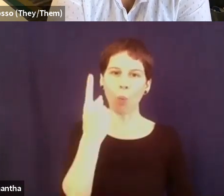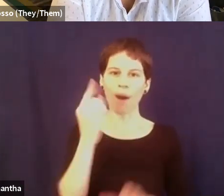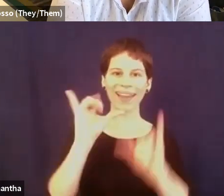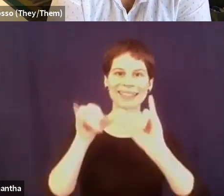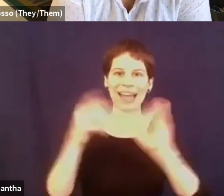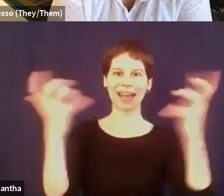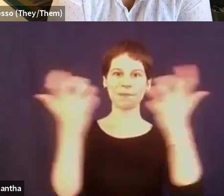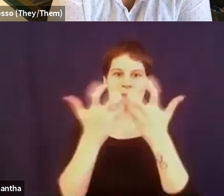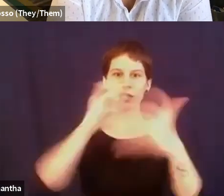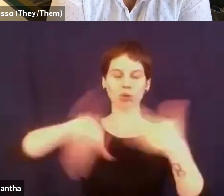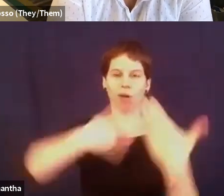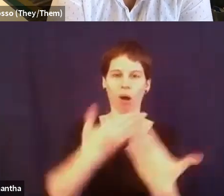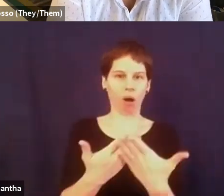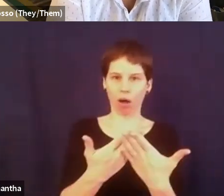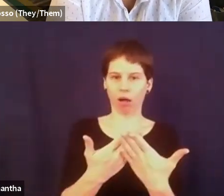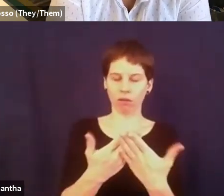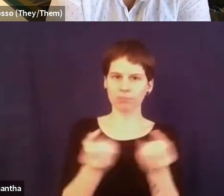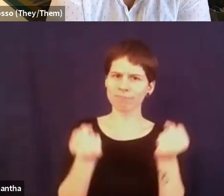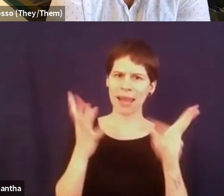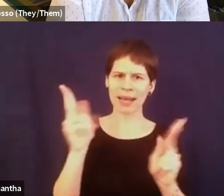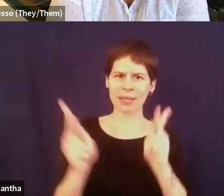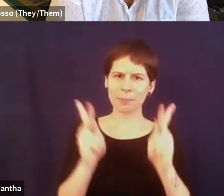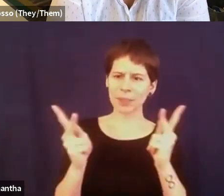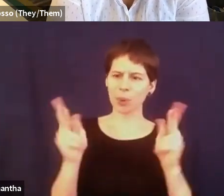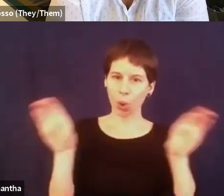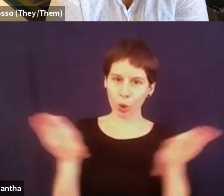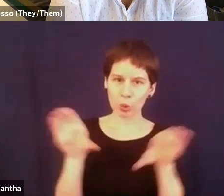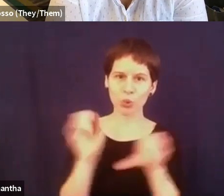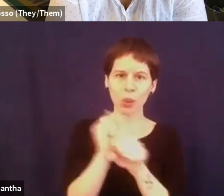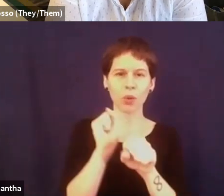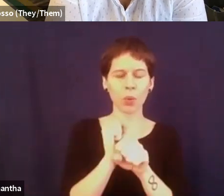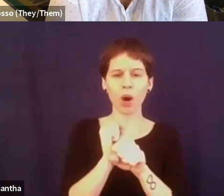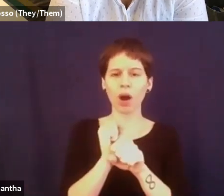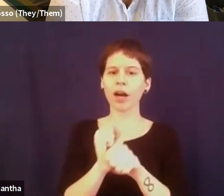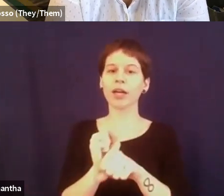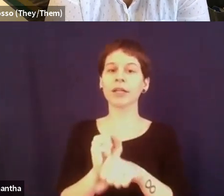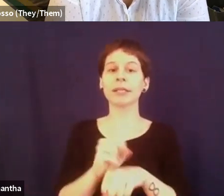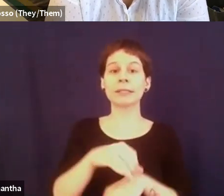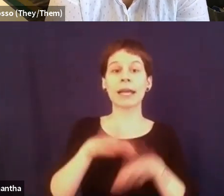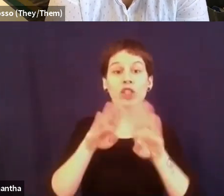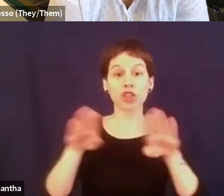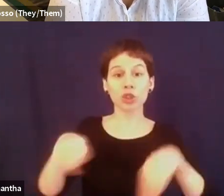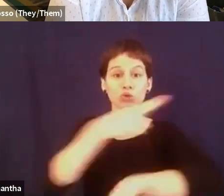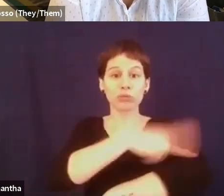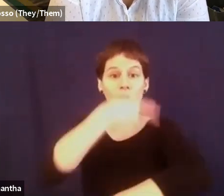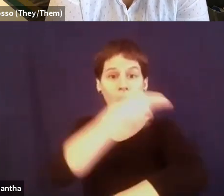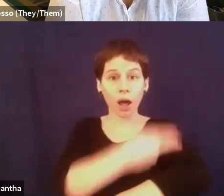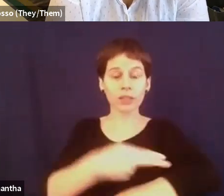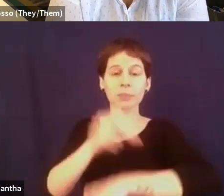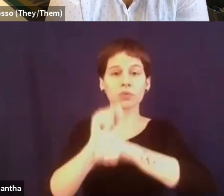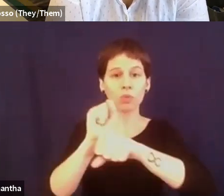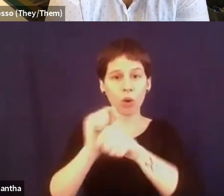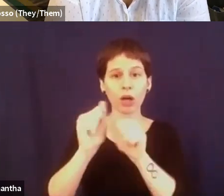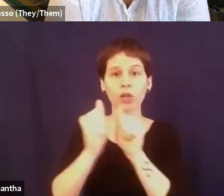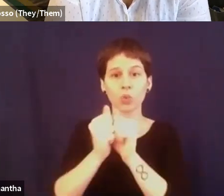There are numbers of folks out there doing it. The Kaya Clinic as part of Children's Hospital is another resource that has historically worked with LGBTQ